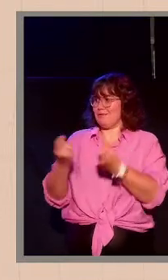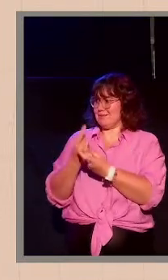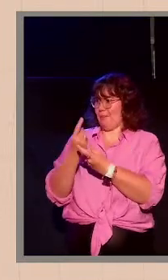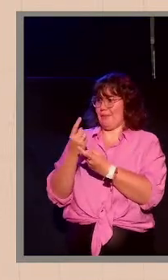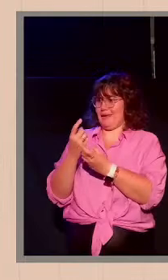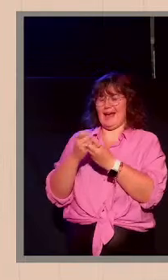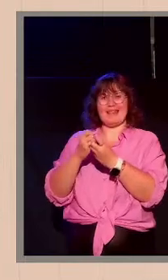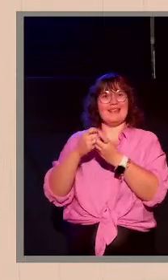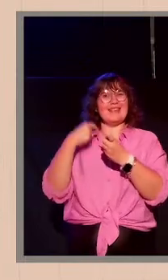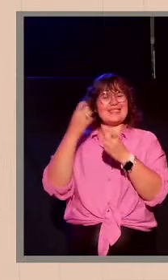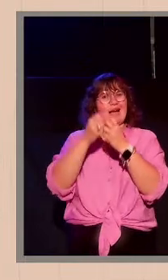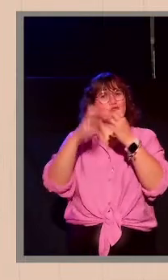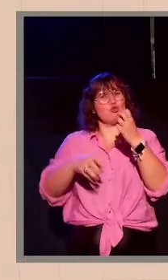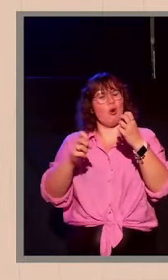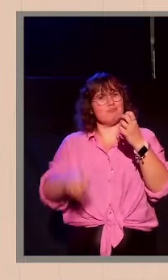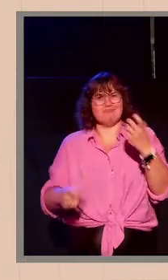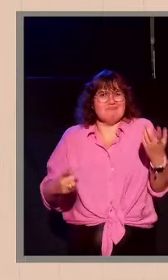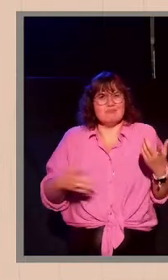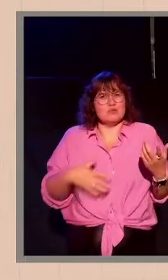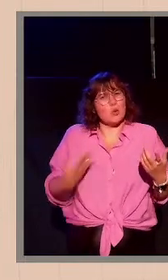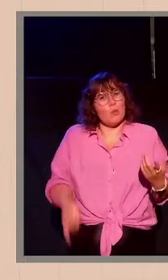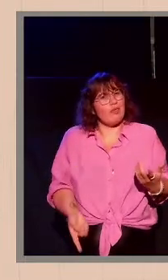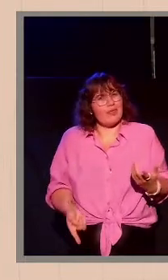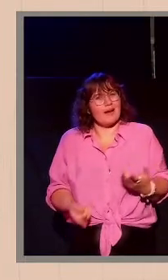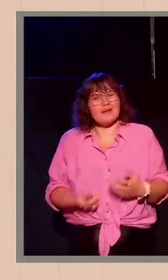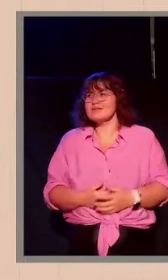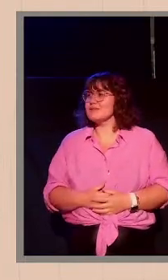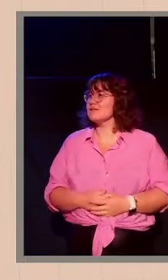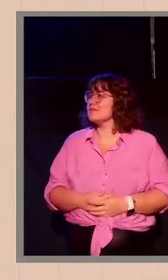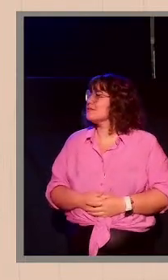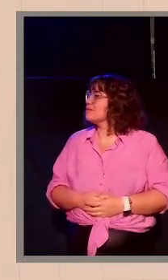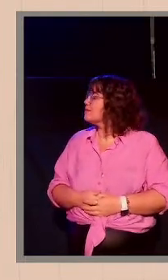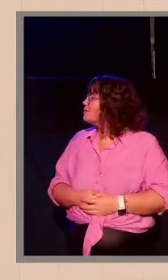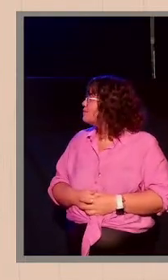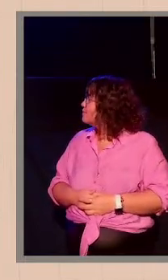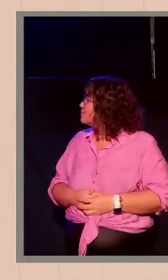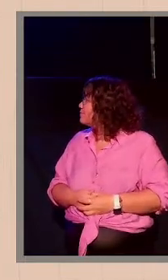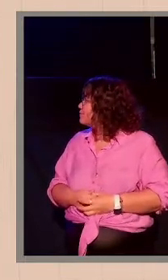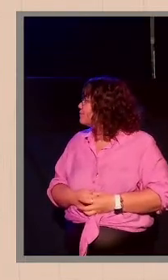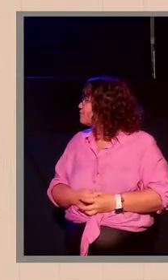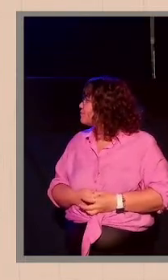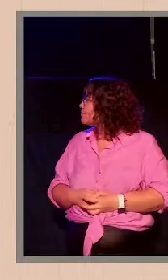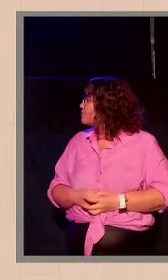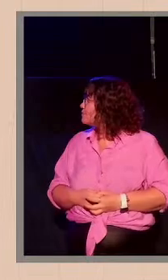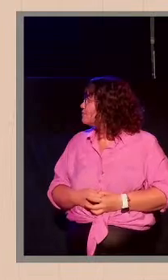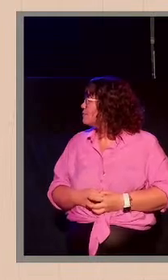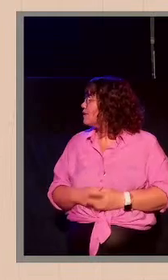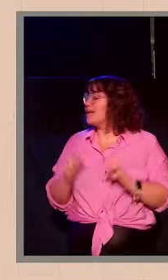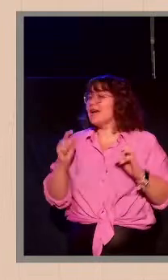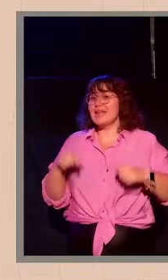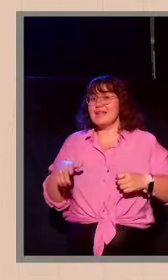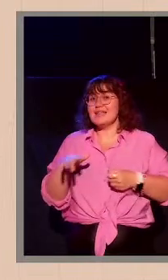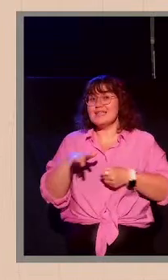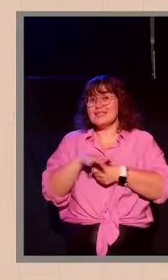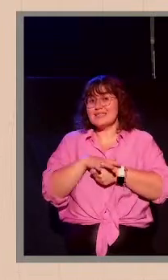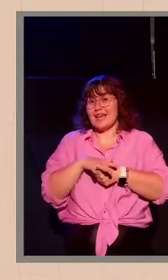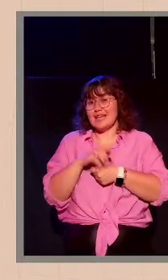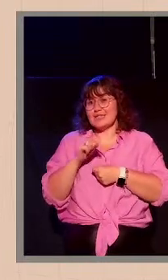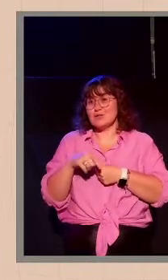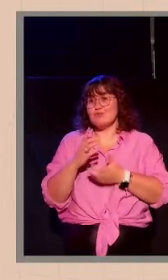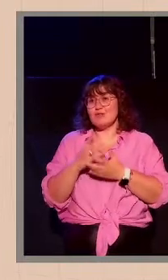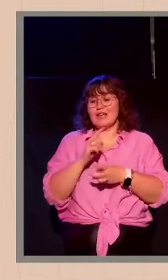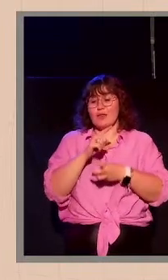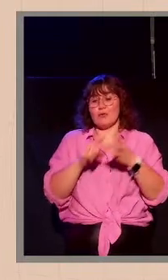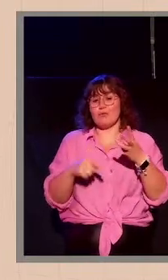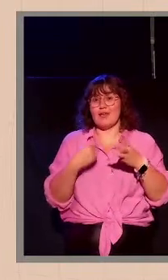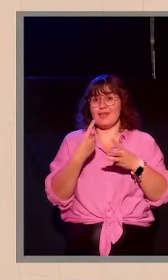out. So the use cases really are sort of these 3 things. So